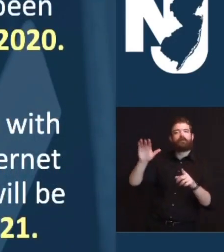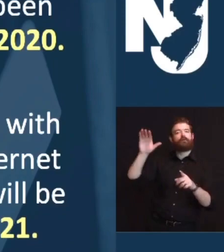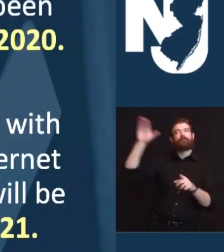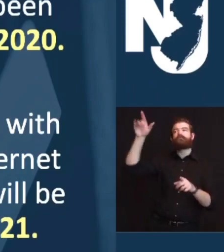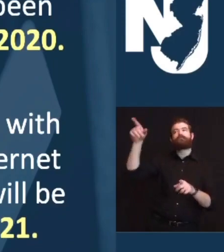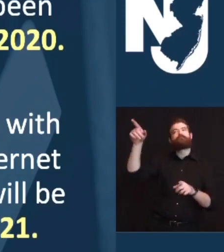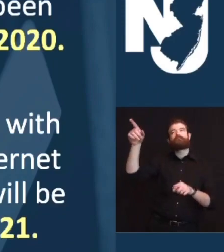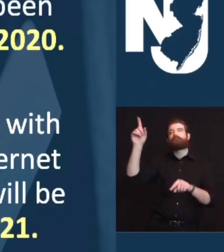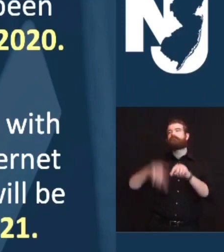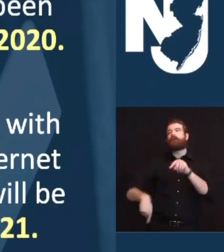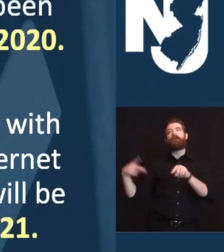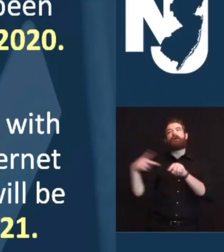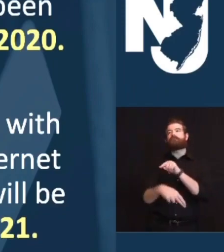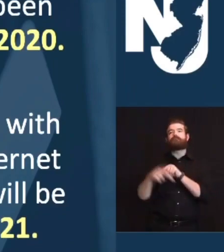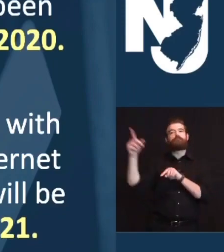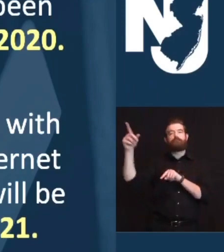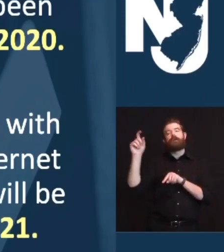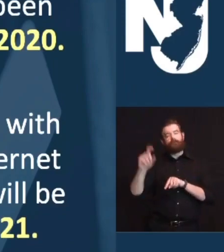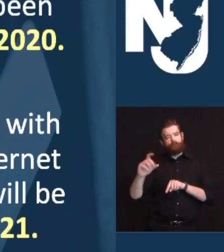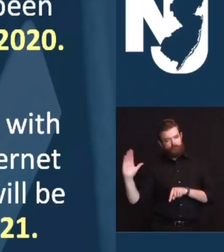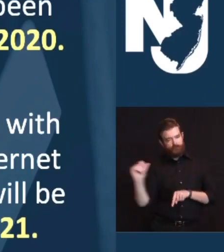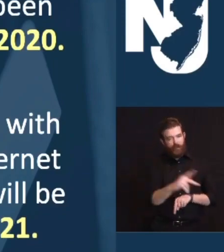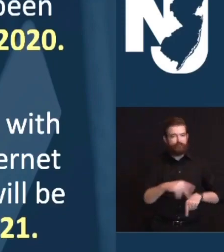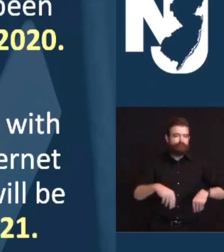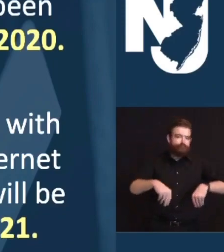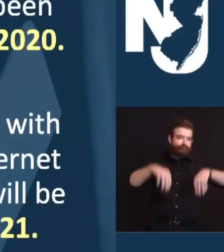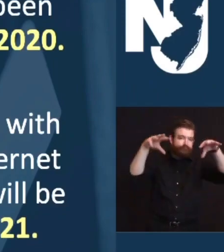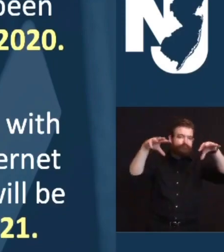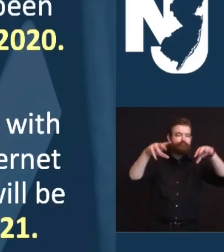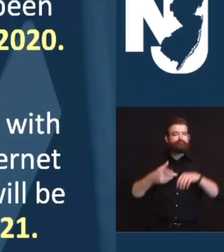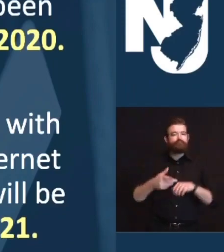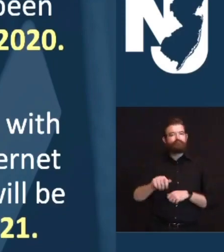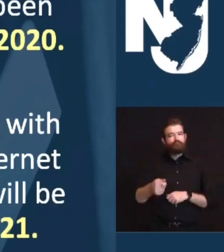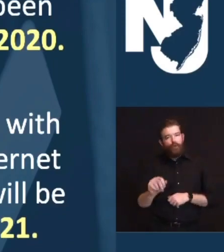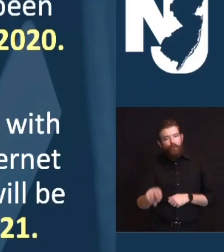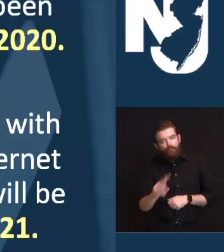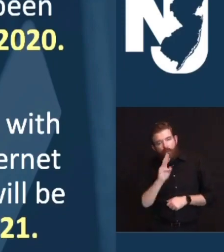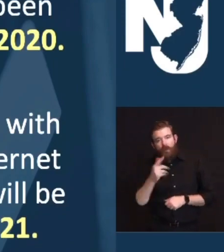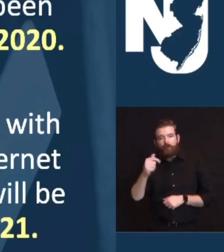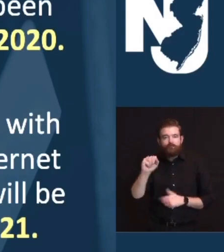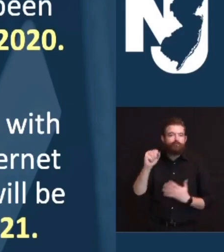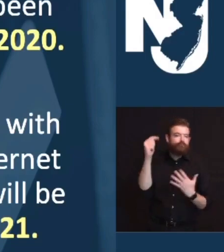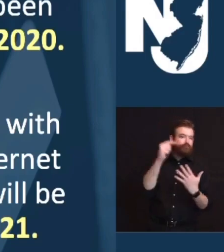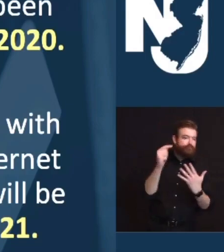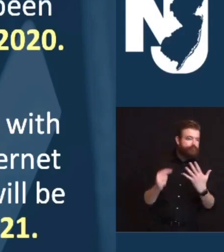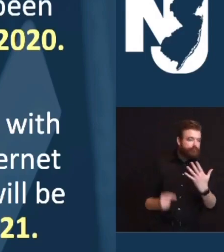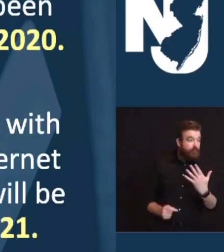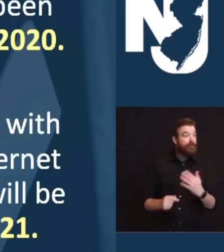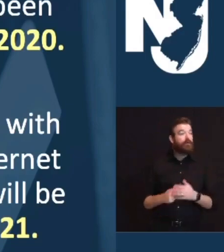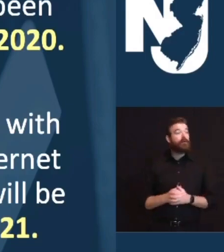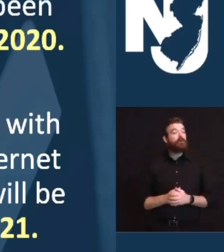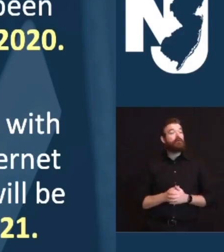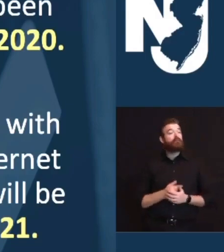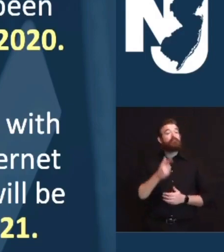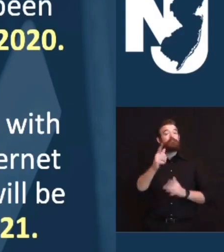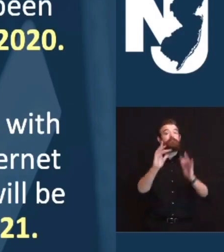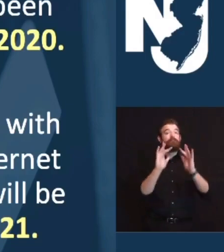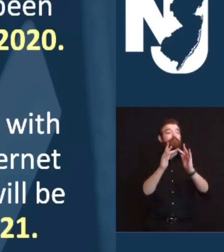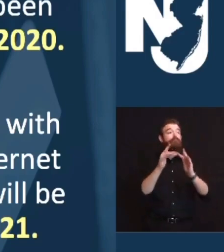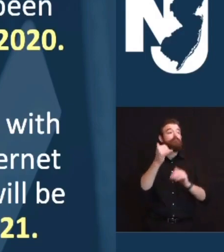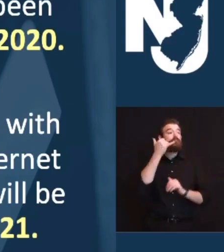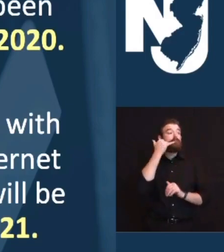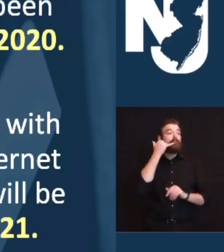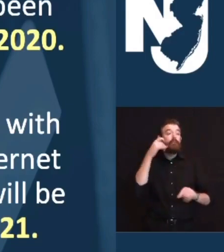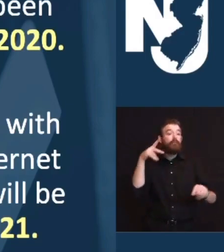the disconnection of internet or voice services is being extended through November 15 generally.